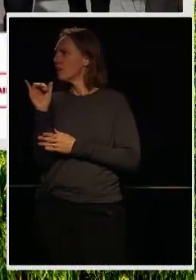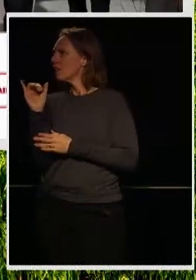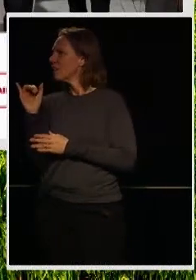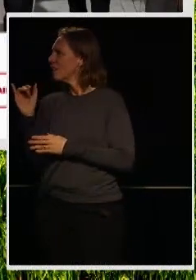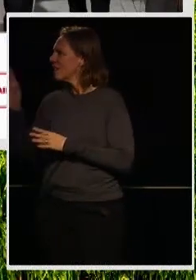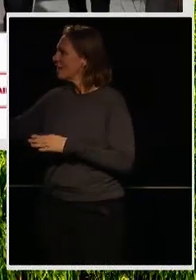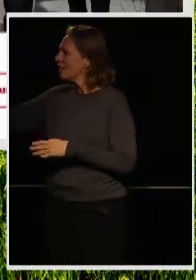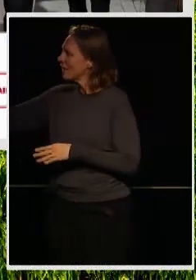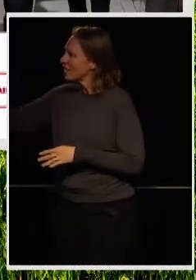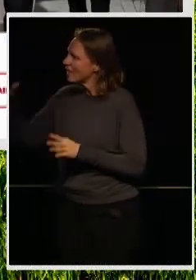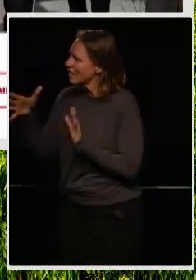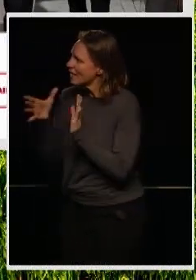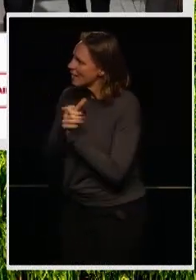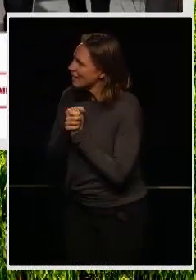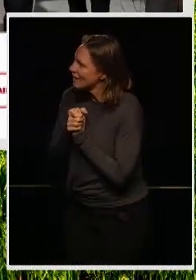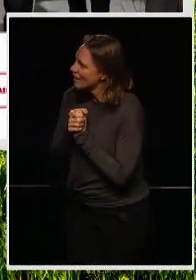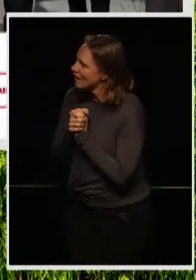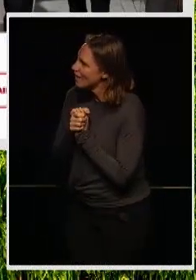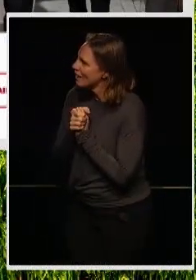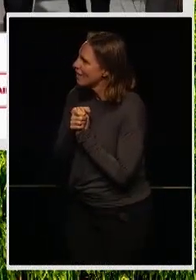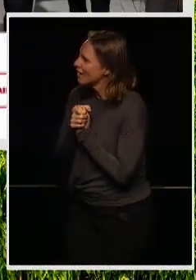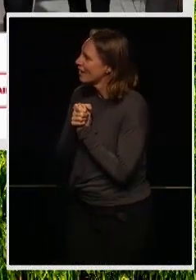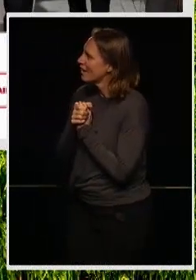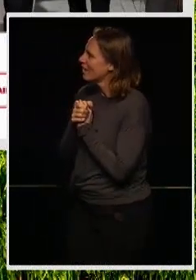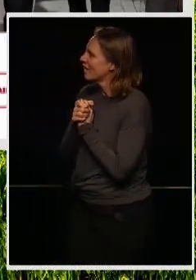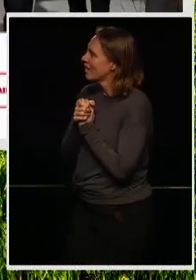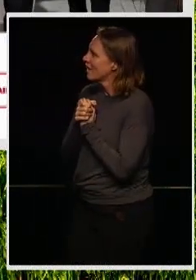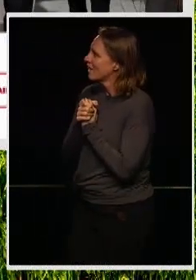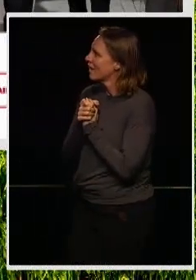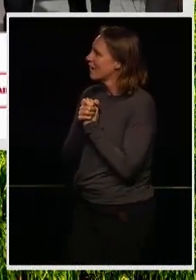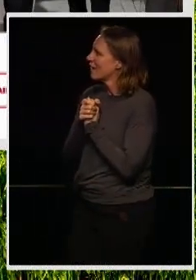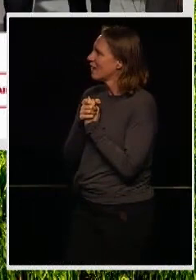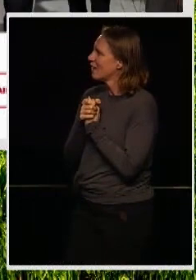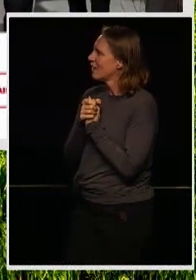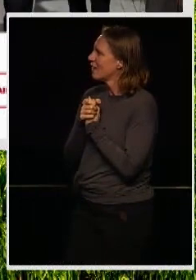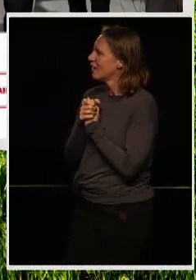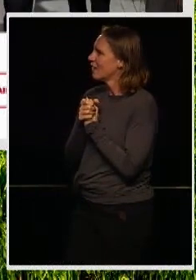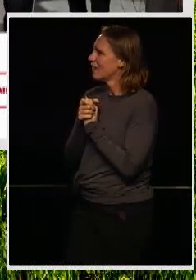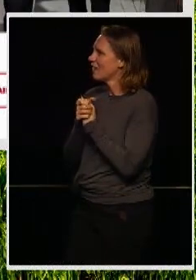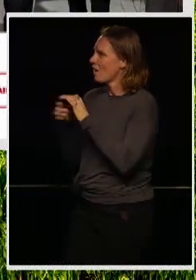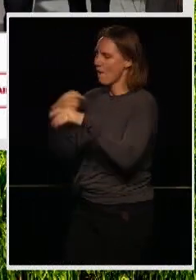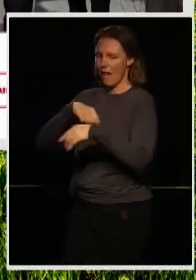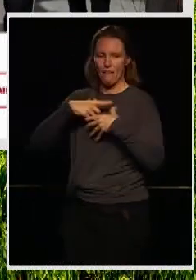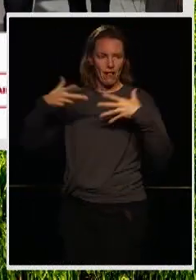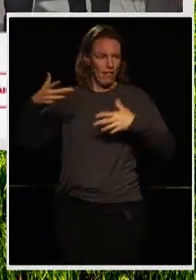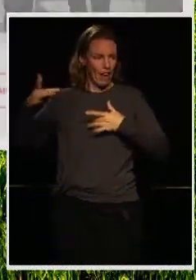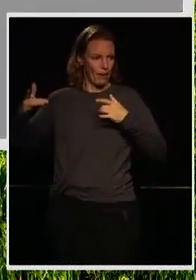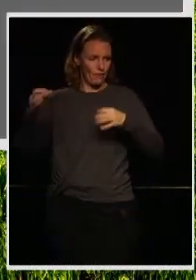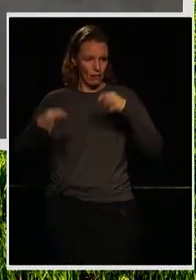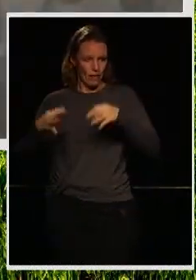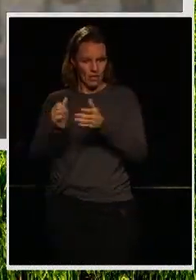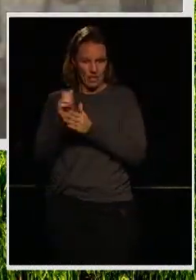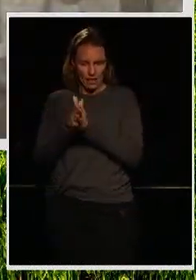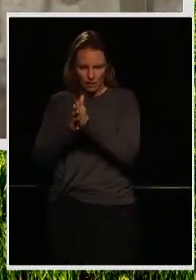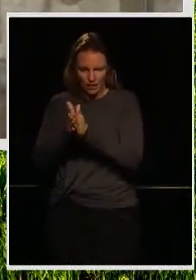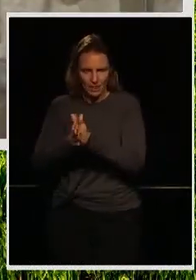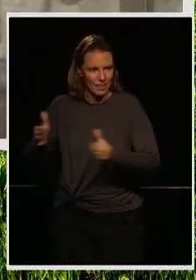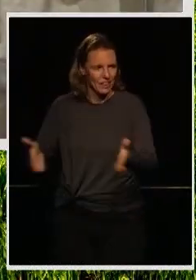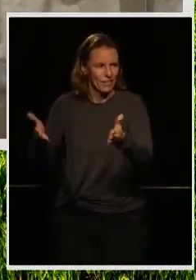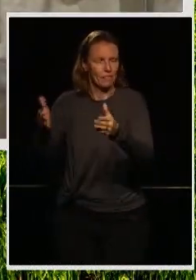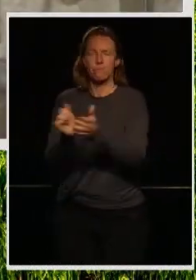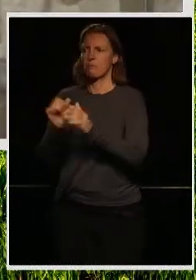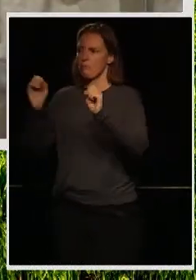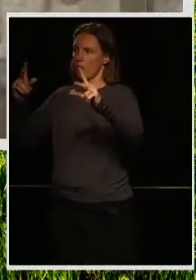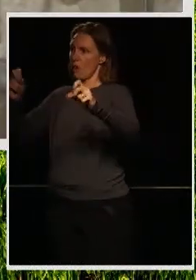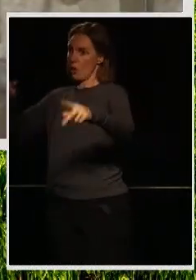Dr. Bailey. Oh, thank you. Let's pull it up. Okay. We got a lot thank of judges that are raring to go. Okay, thank you. So, no worries. Okay, in